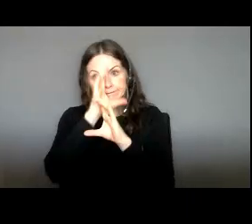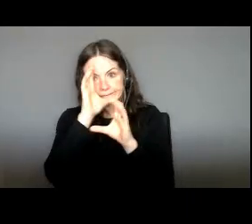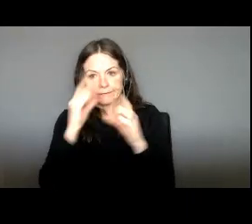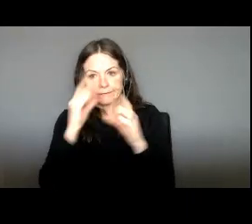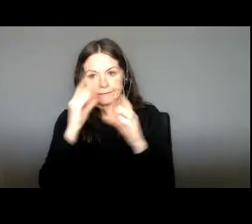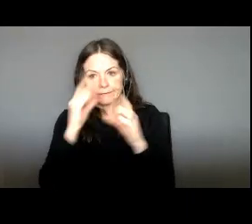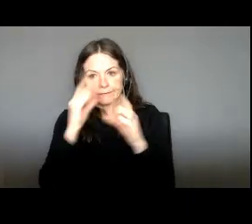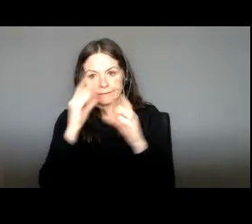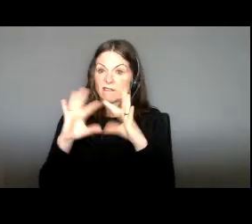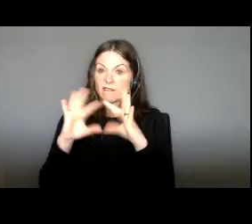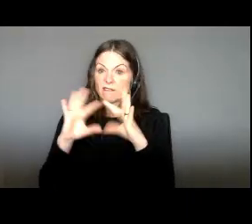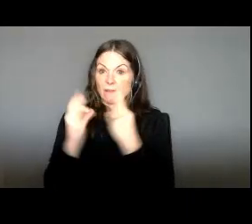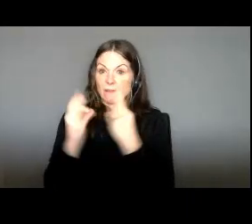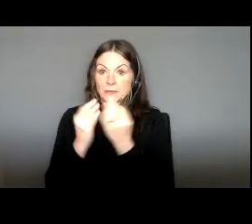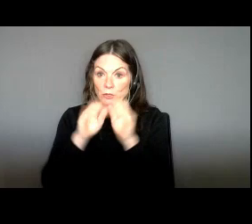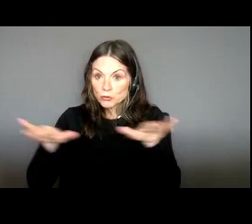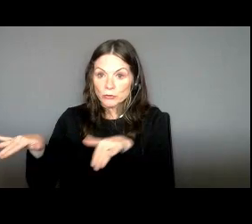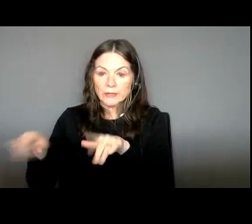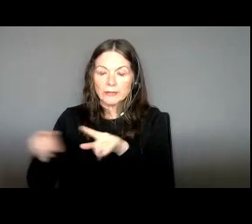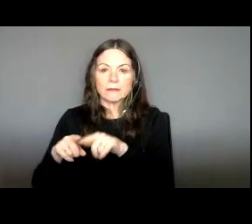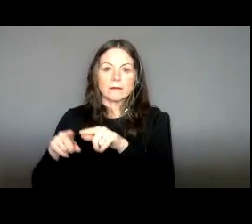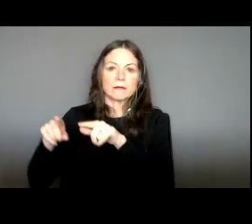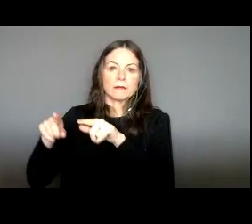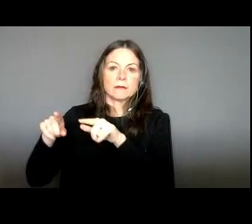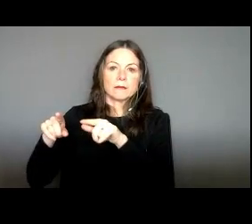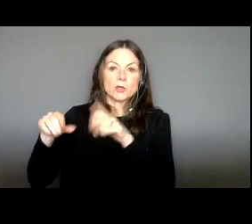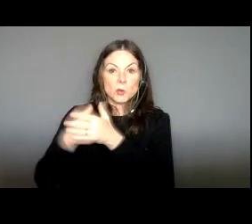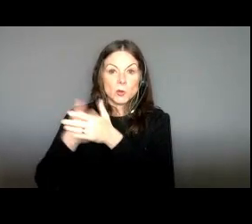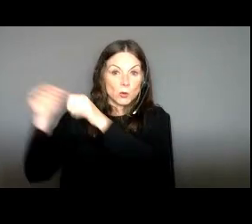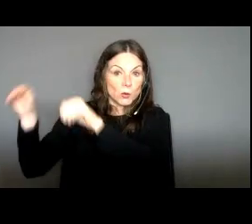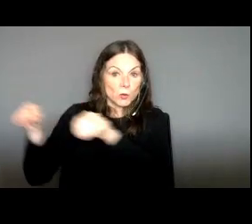with children, newcomers, indigenous people.